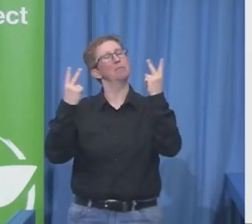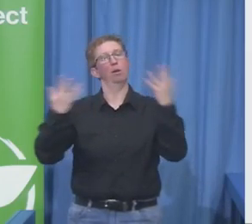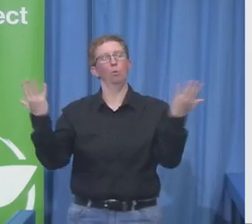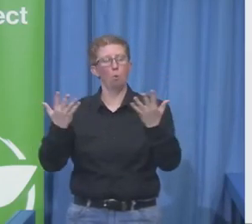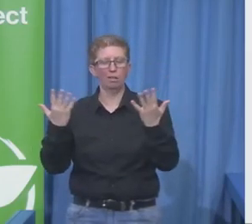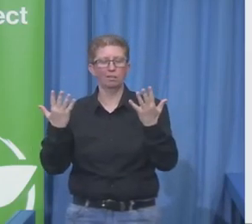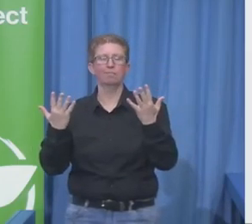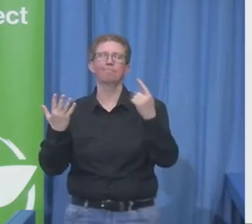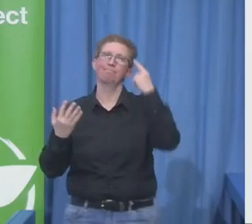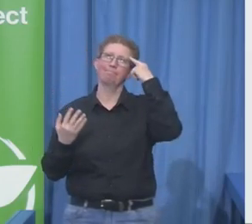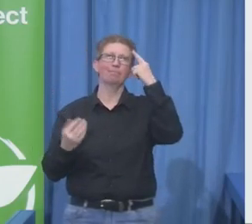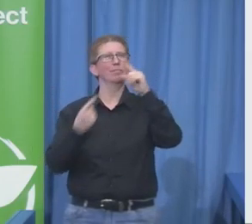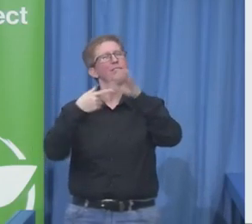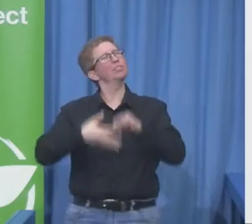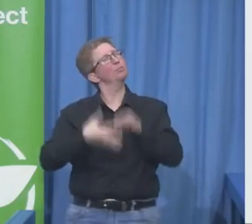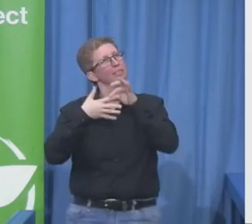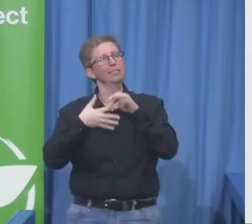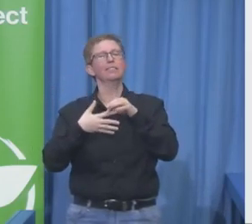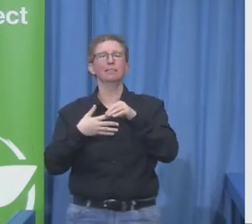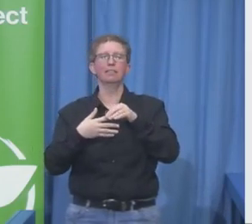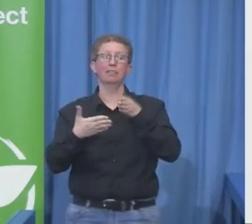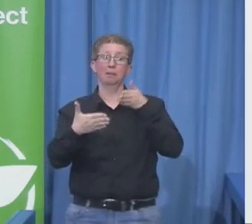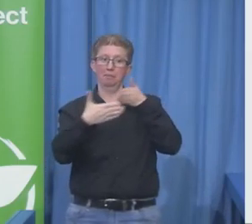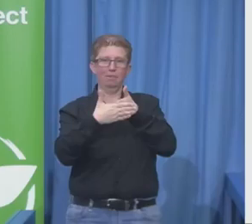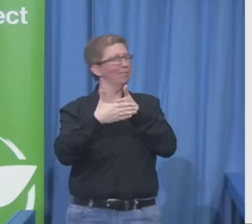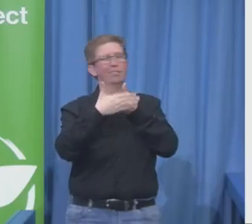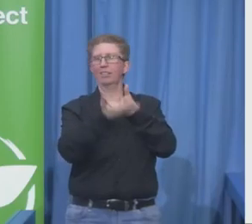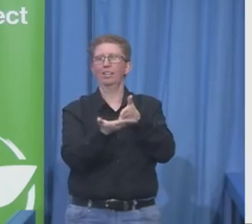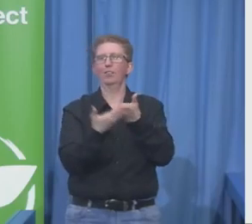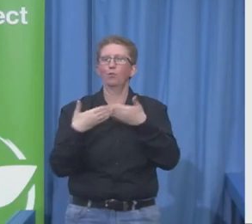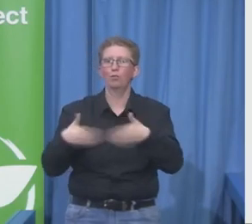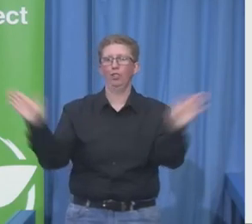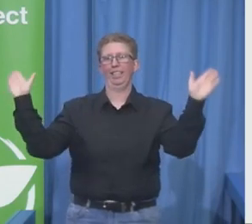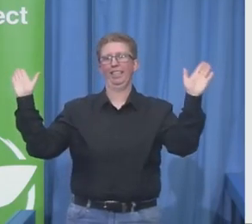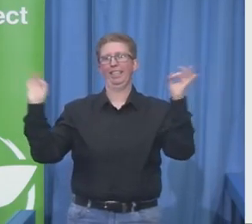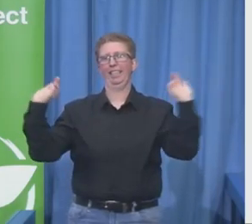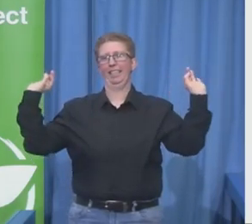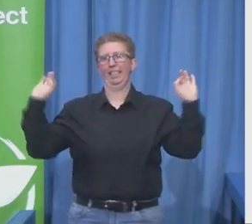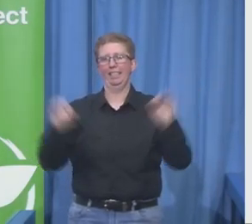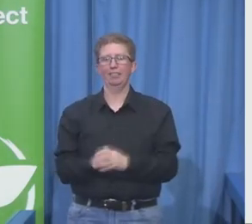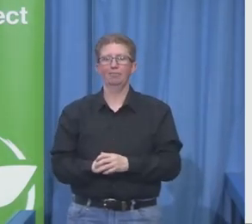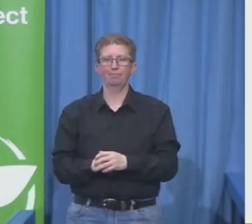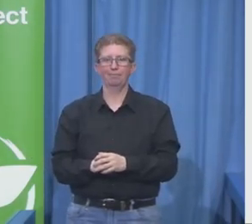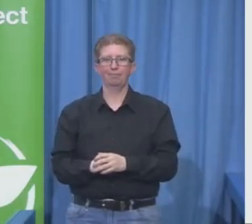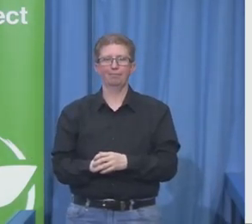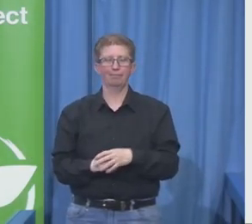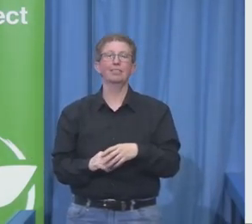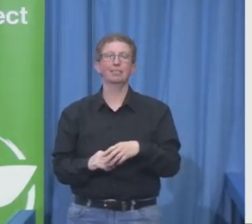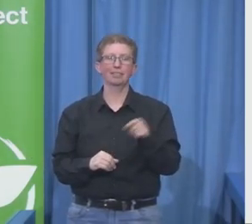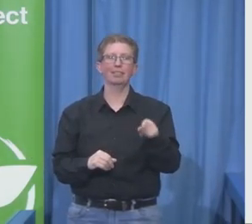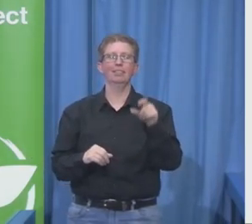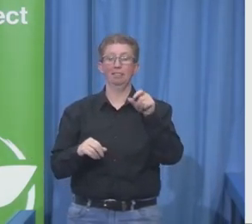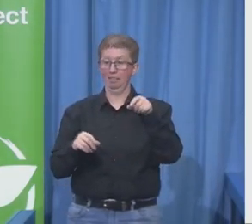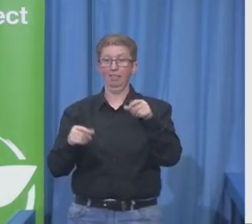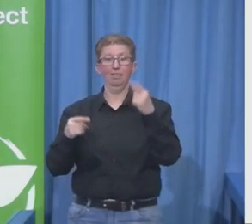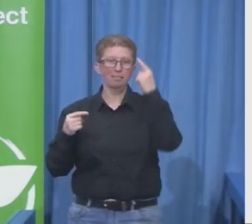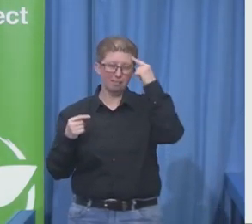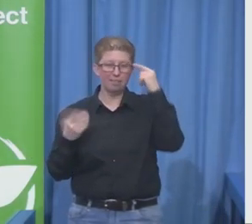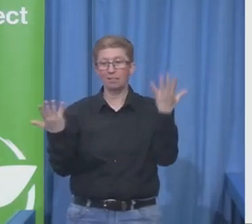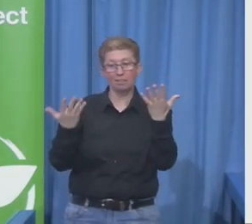any new application, any new workflow that gets created in the organization by default